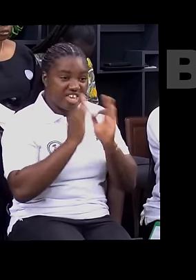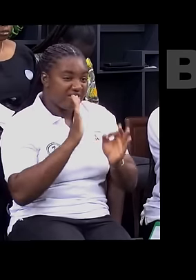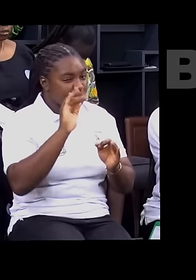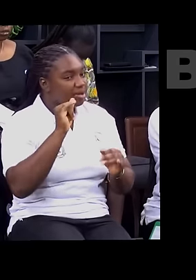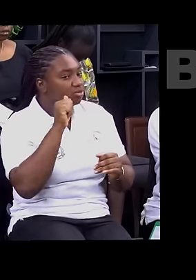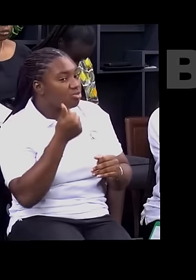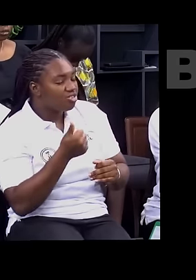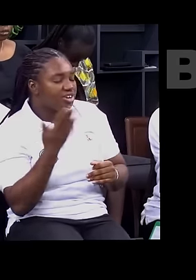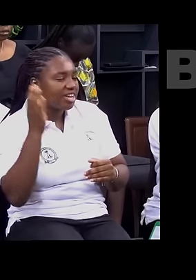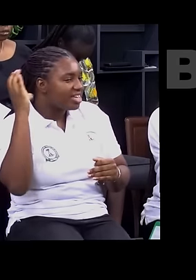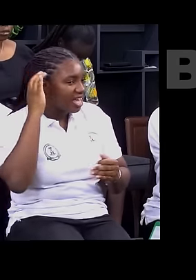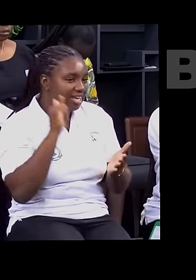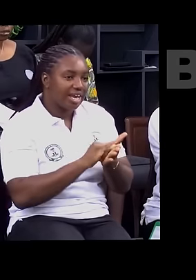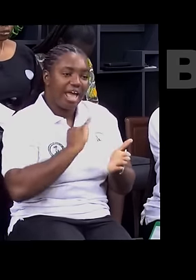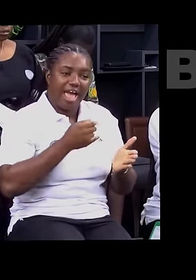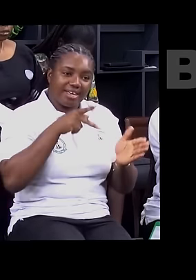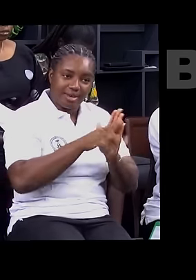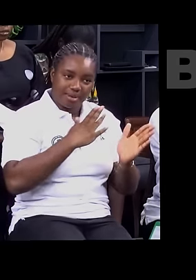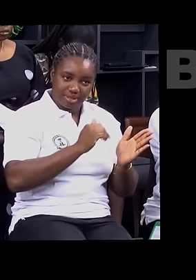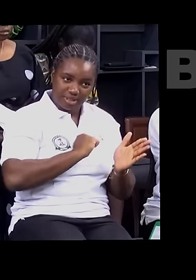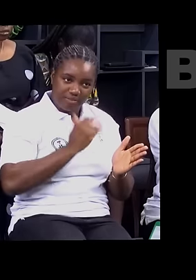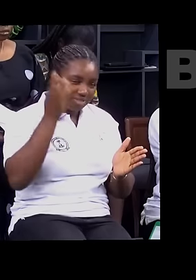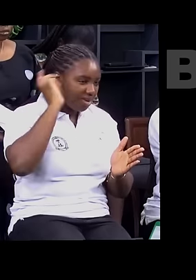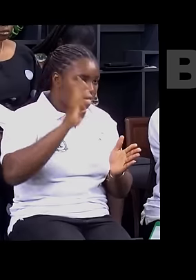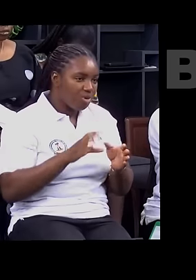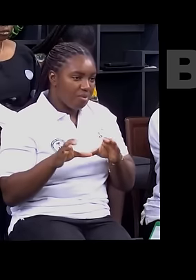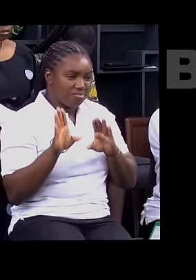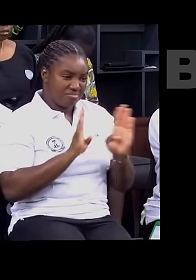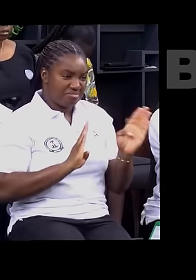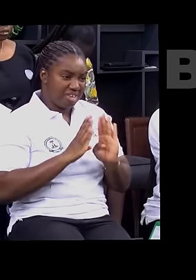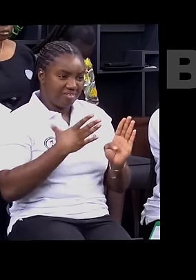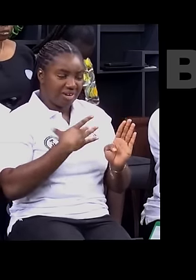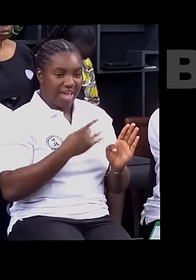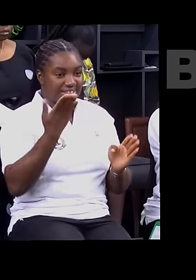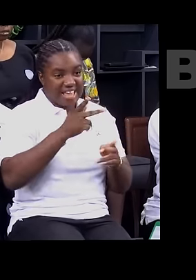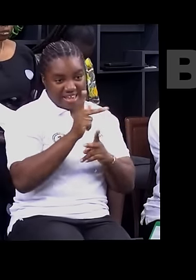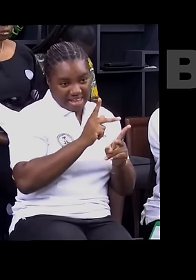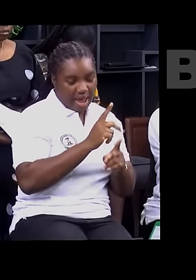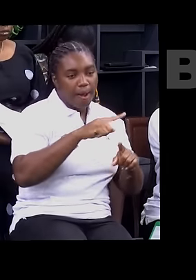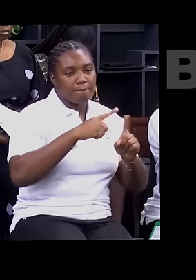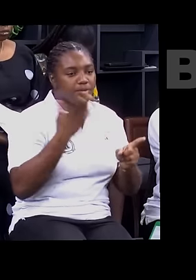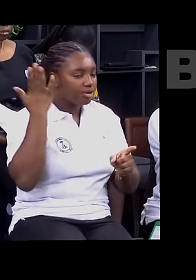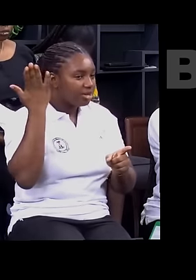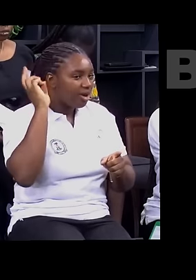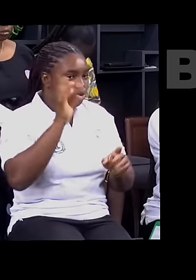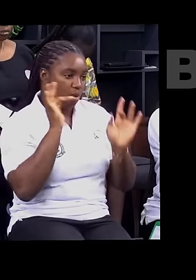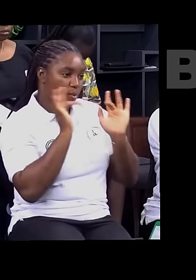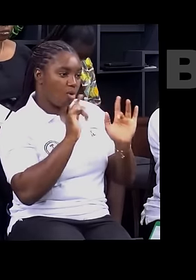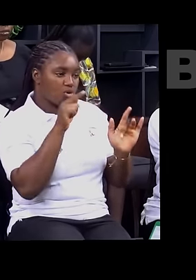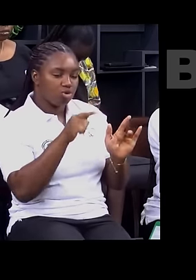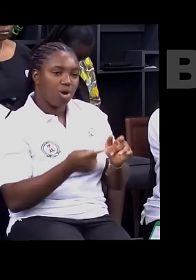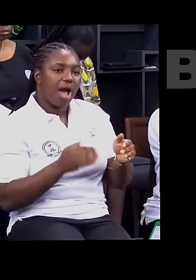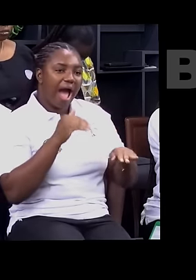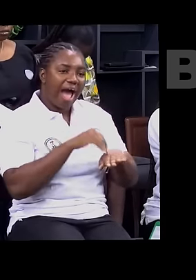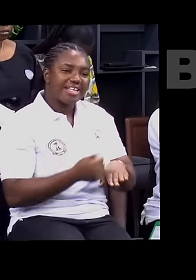of suicide, they will act concerned and advocate for better care. Yet, they will mock you at every turn for